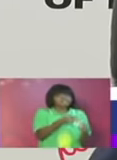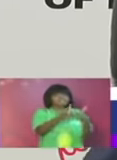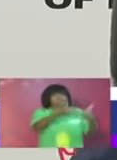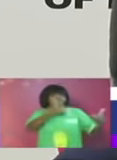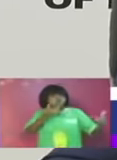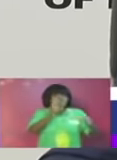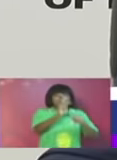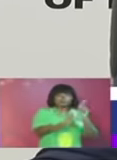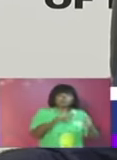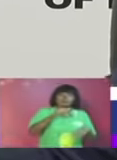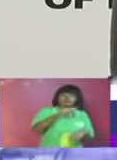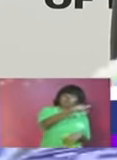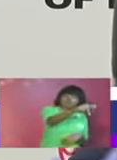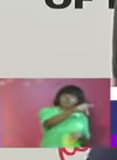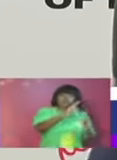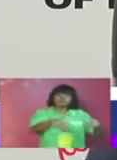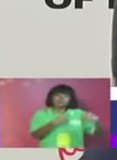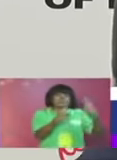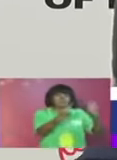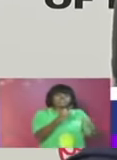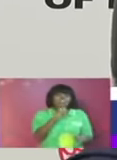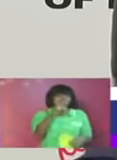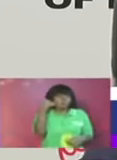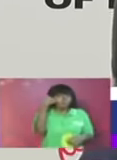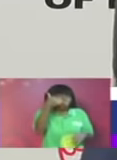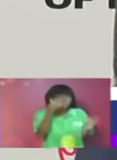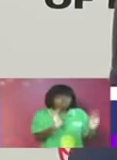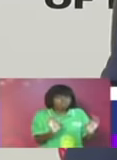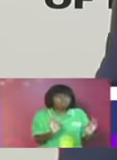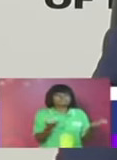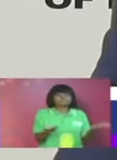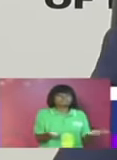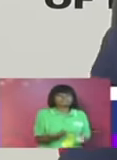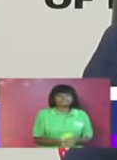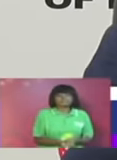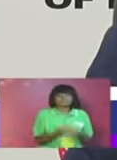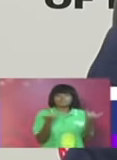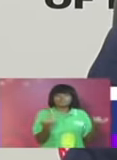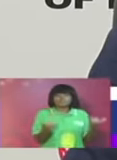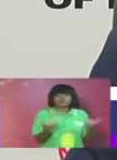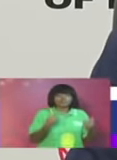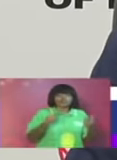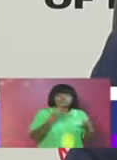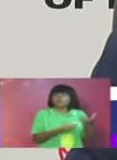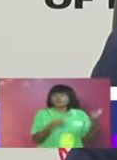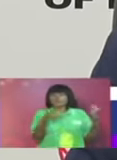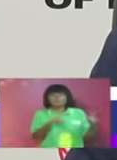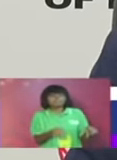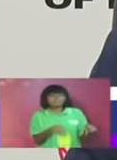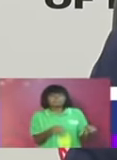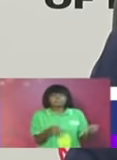possible space of time. What will happen to persons who